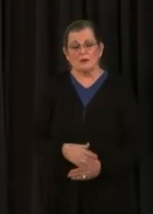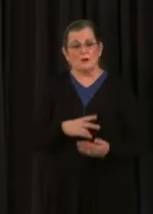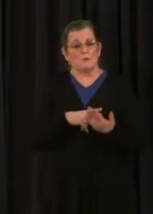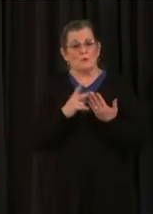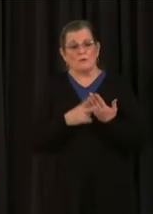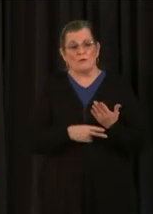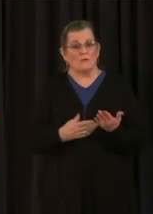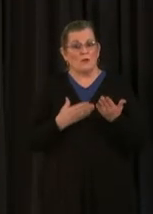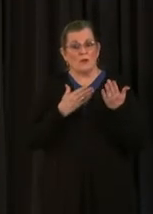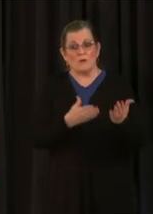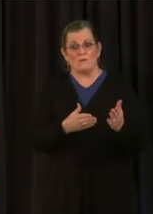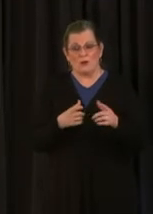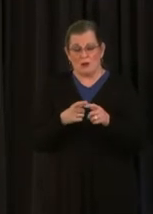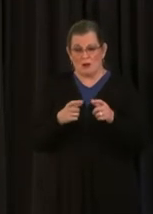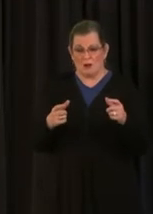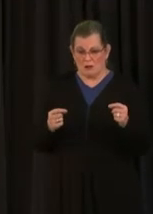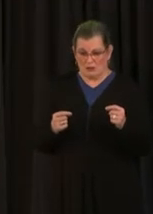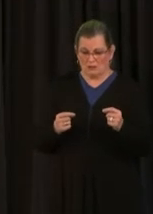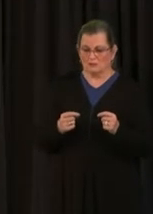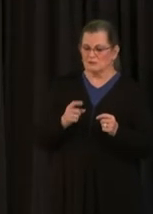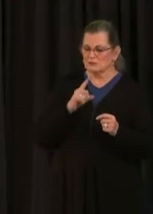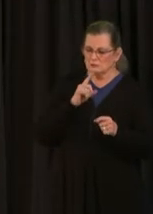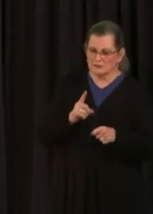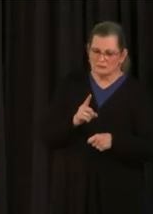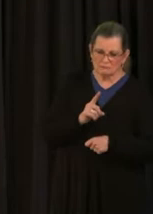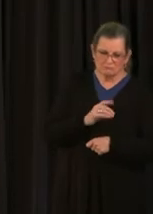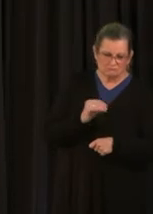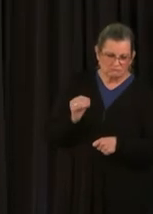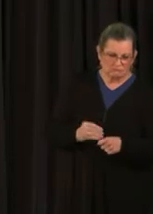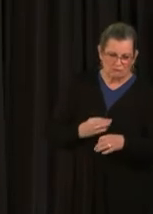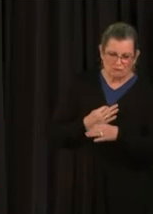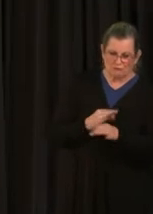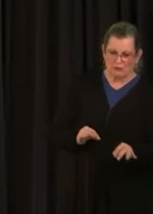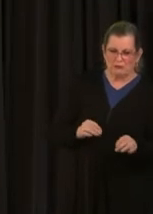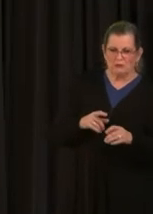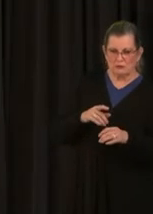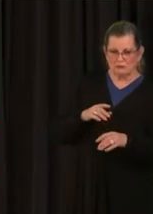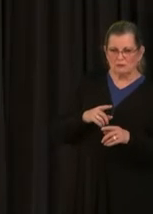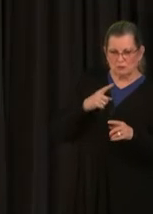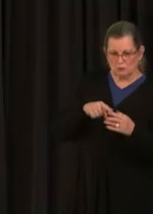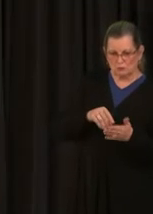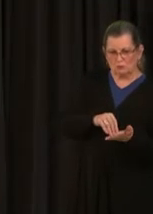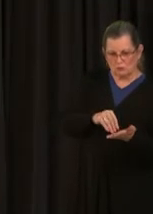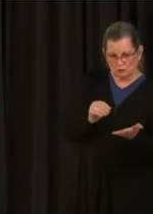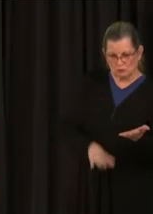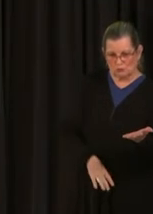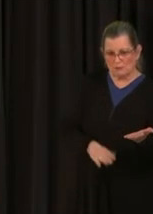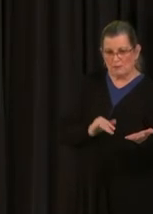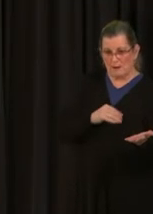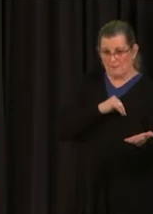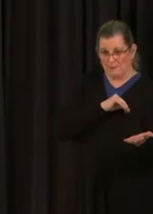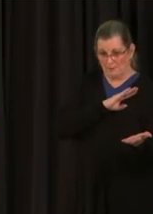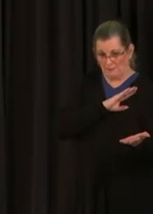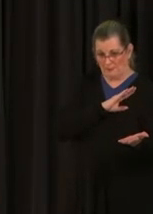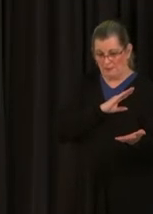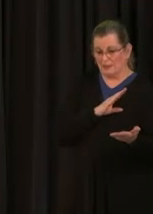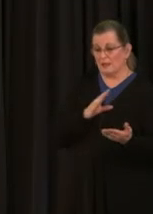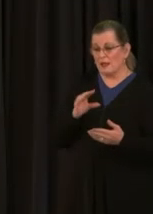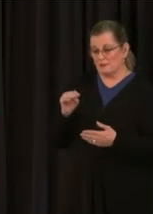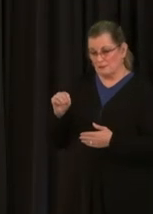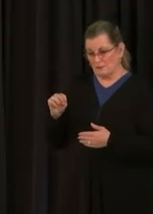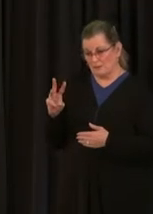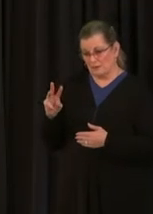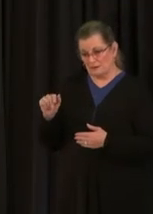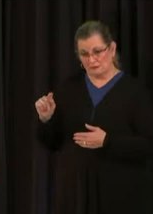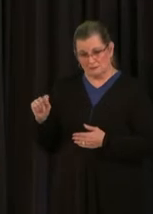offers cards completely free to students, and it's administered jointly with WMATA, OCTO, and